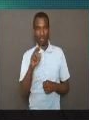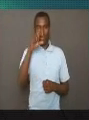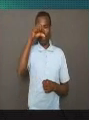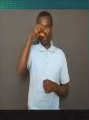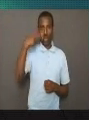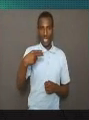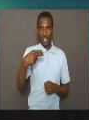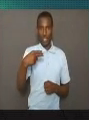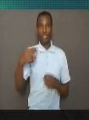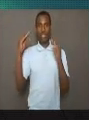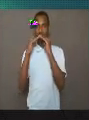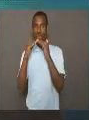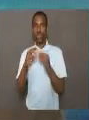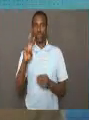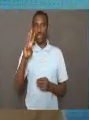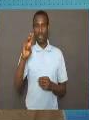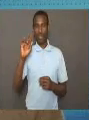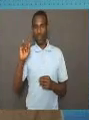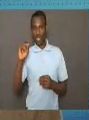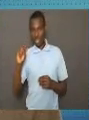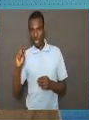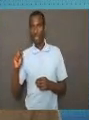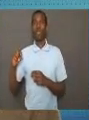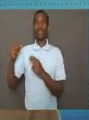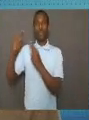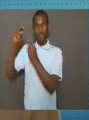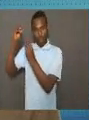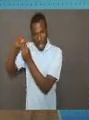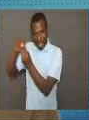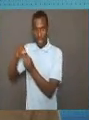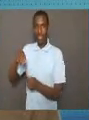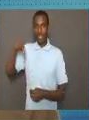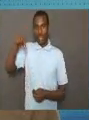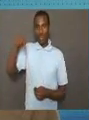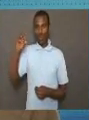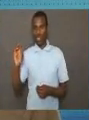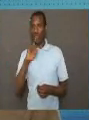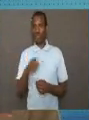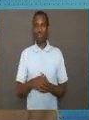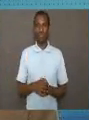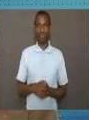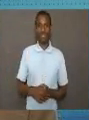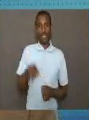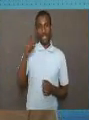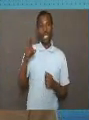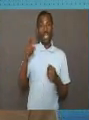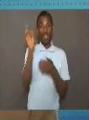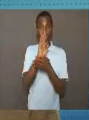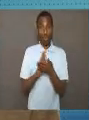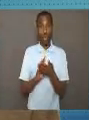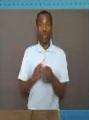plus QC. This formula can help to determine the